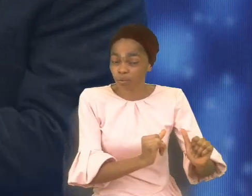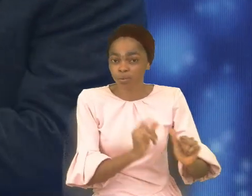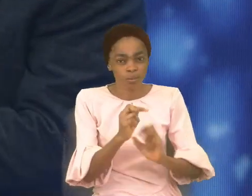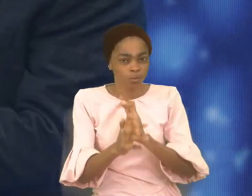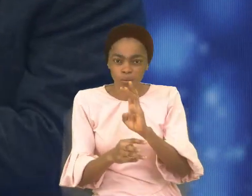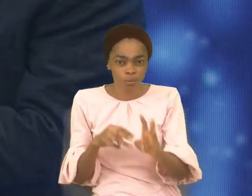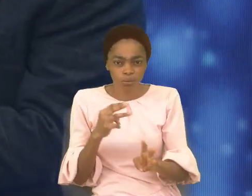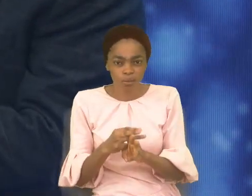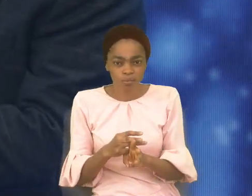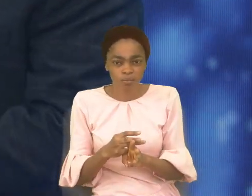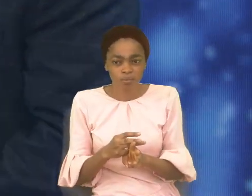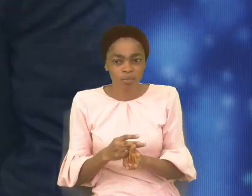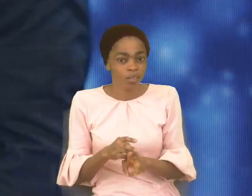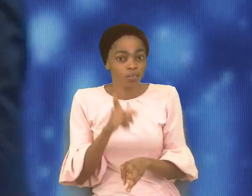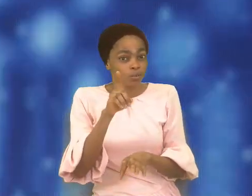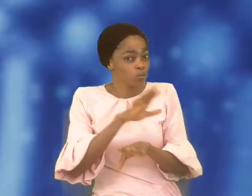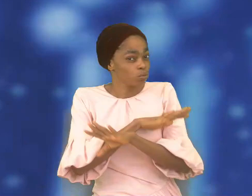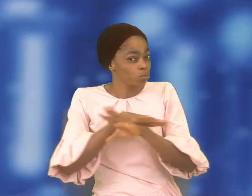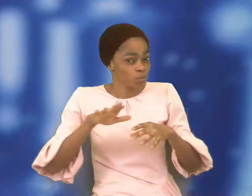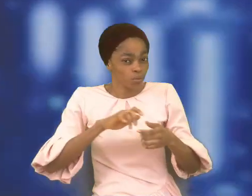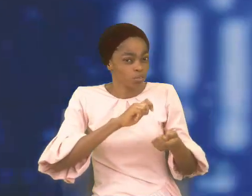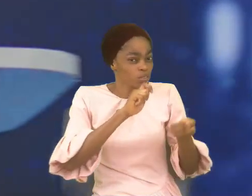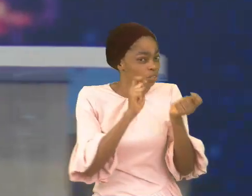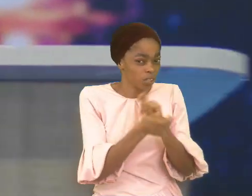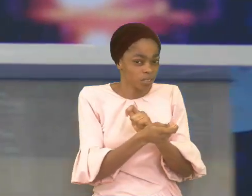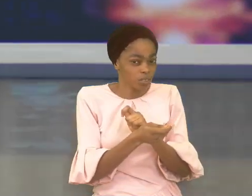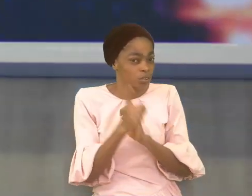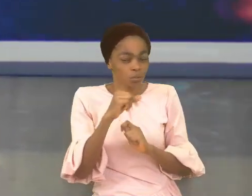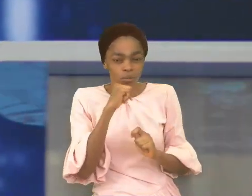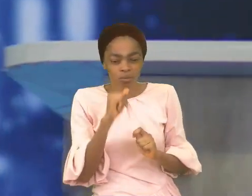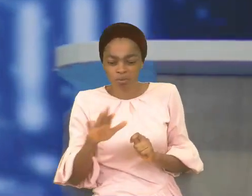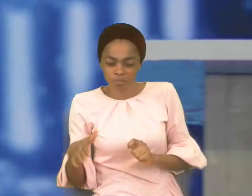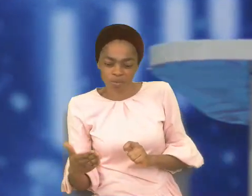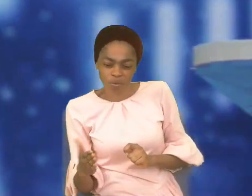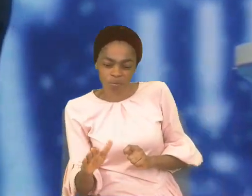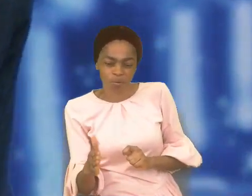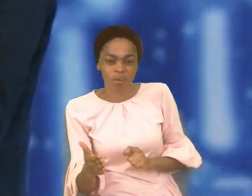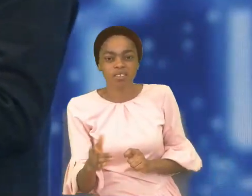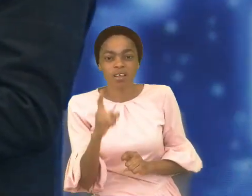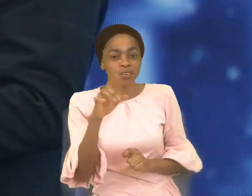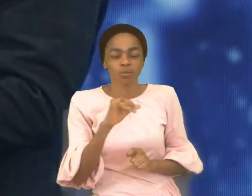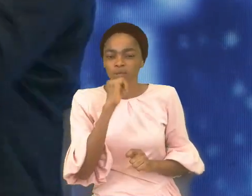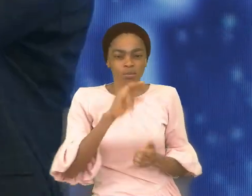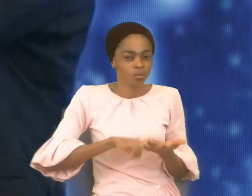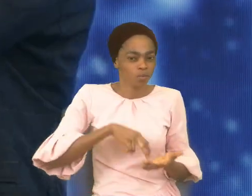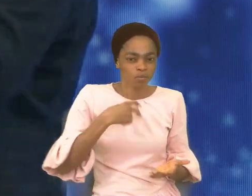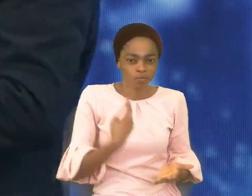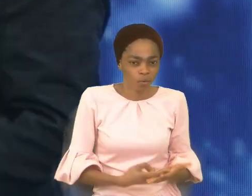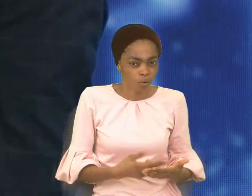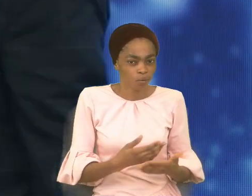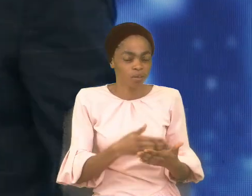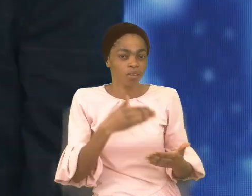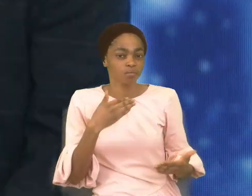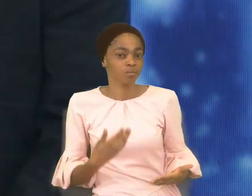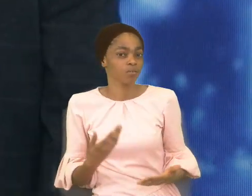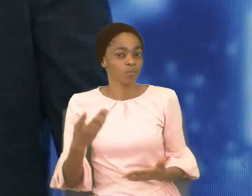won't mellow down. You won't fall before the demands of the world. We give